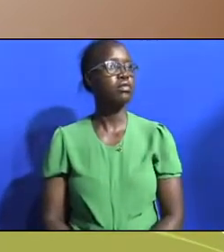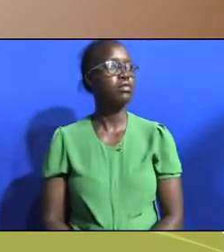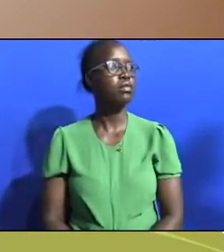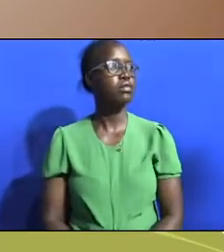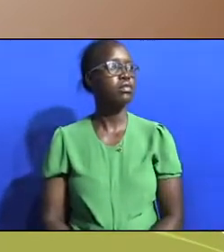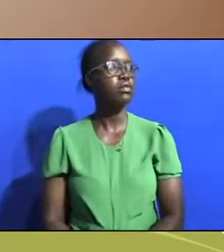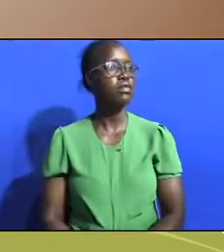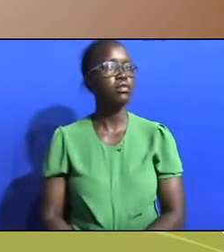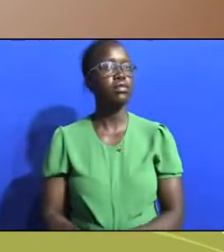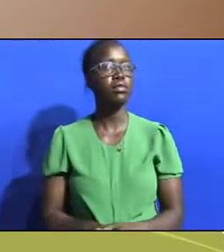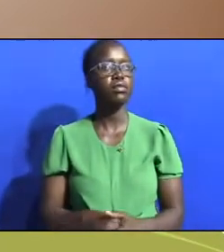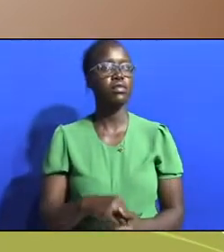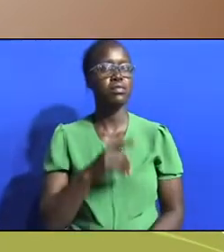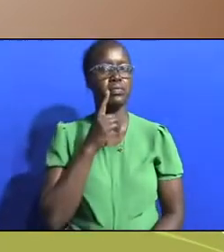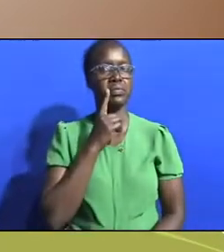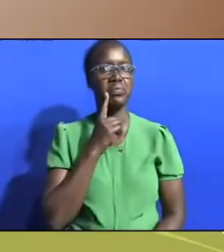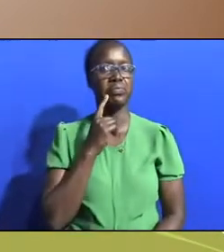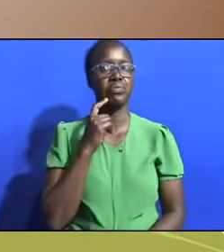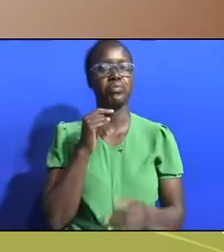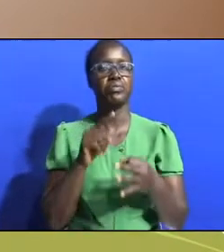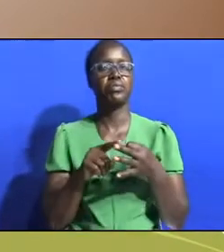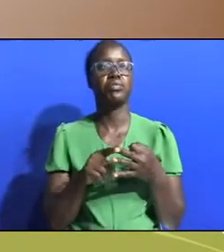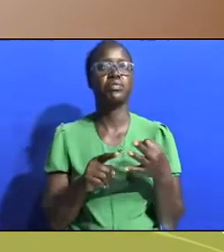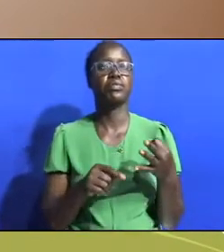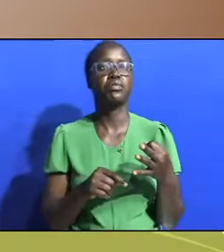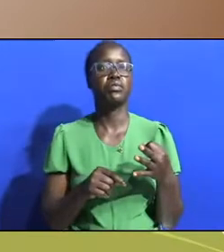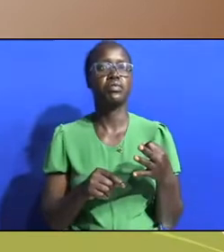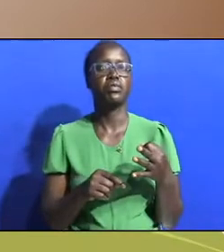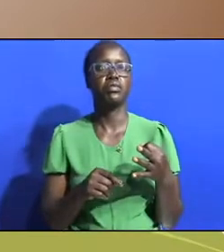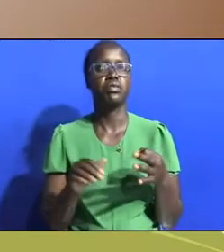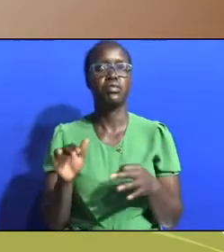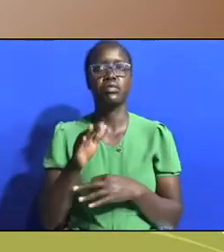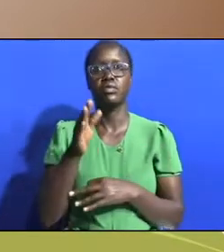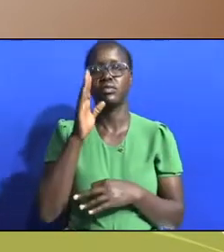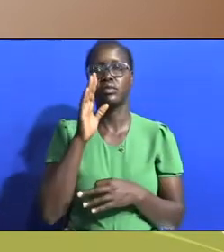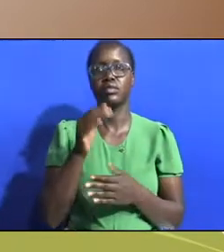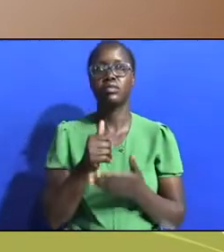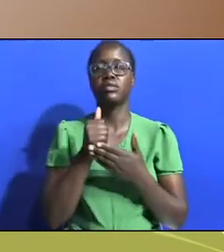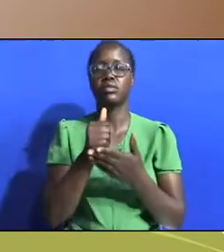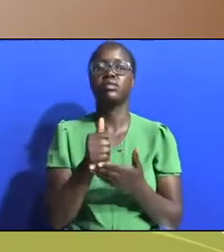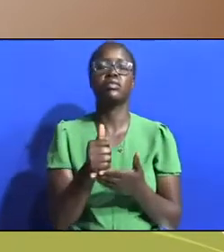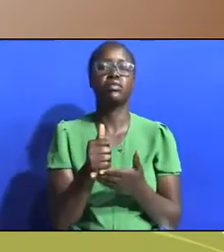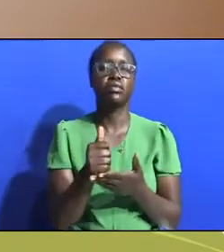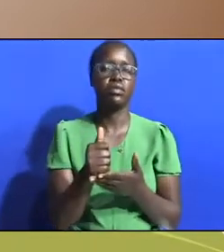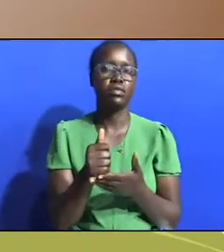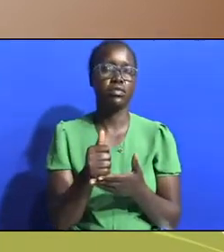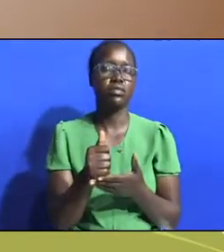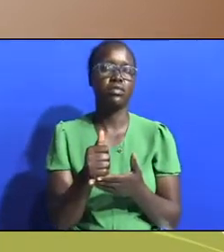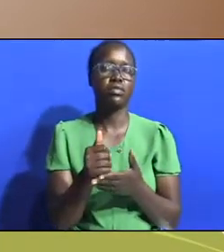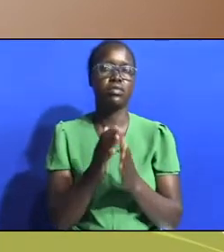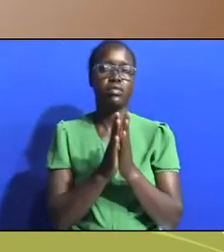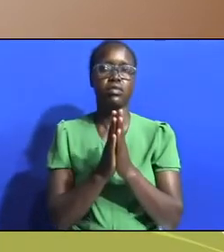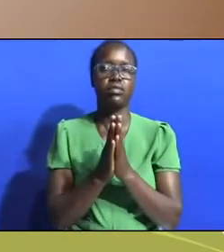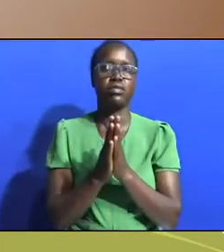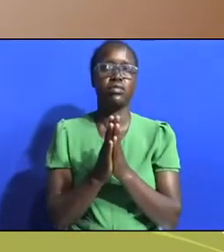do. The third step is ask God to help you.